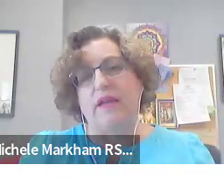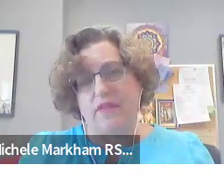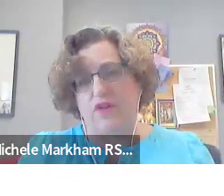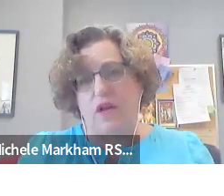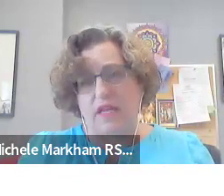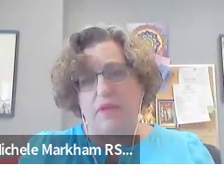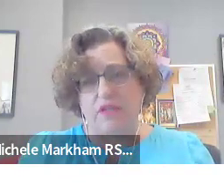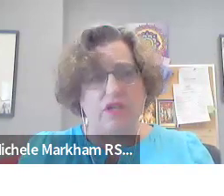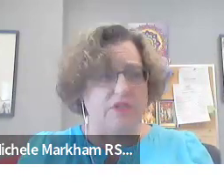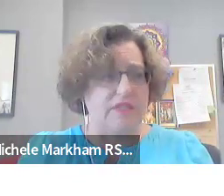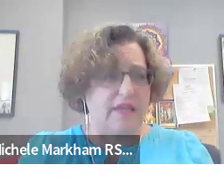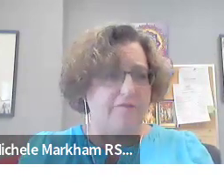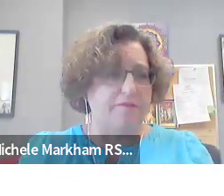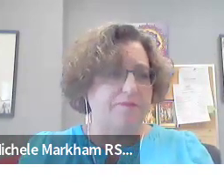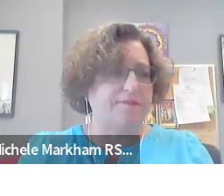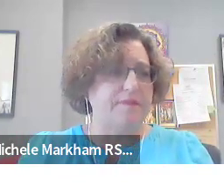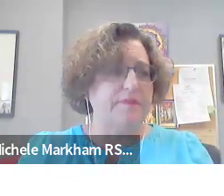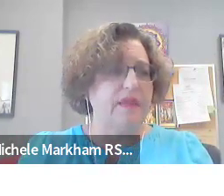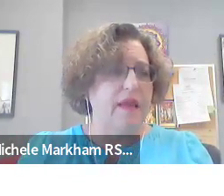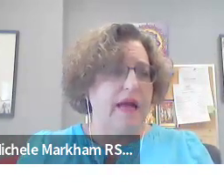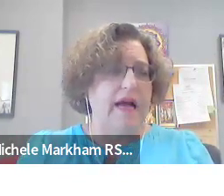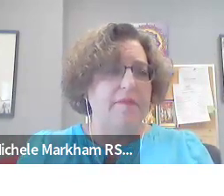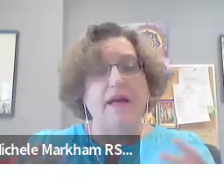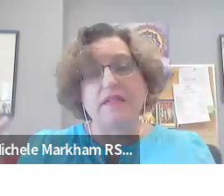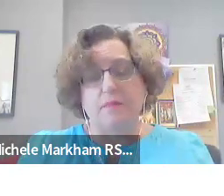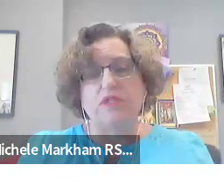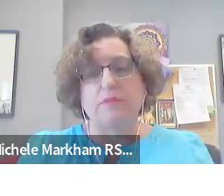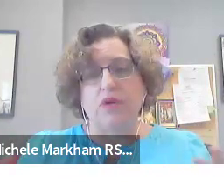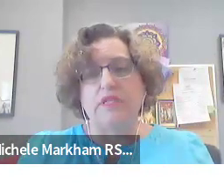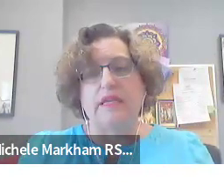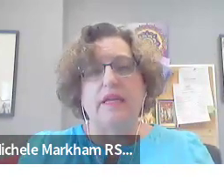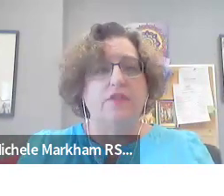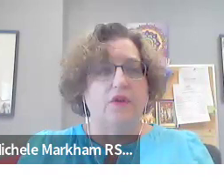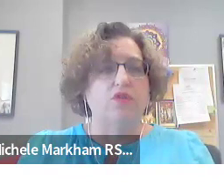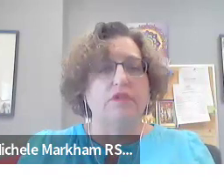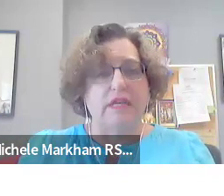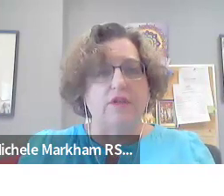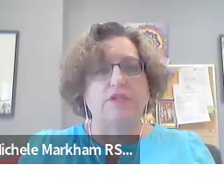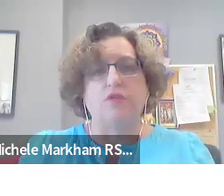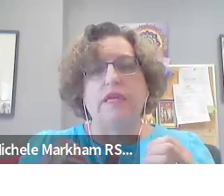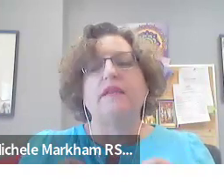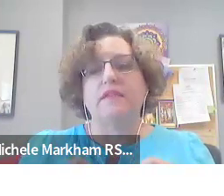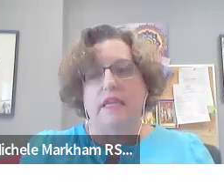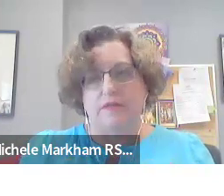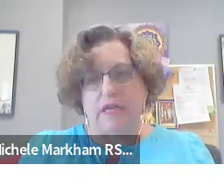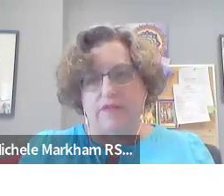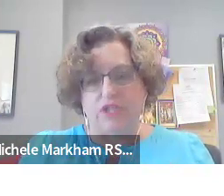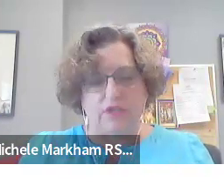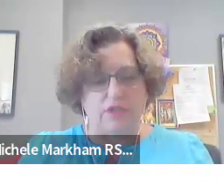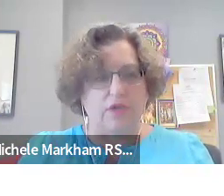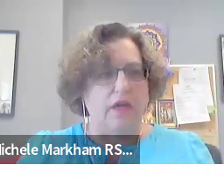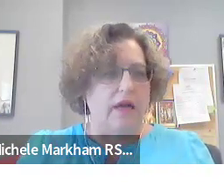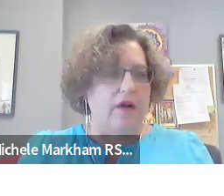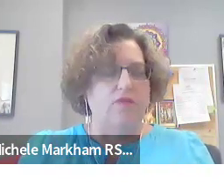Not okay, then they're not keeping the shelter safe. And most importantly, they're older adults who need the safety of